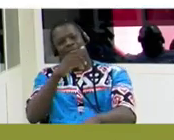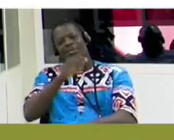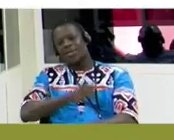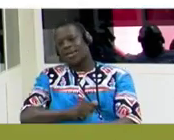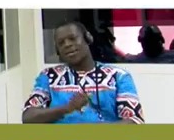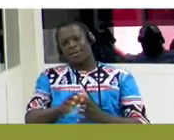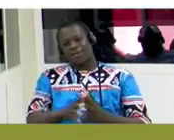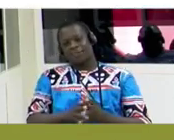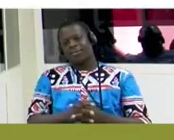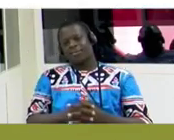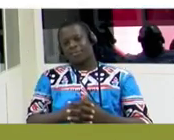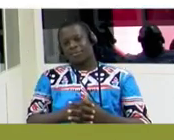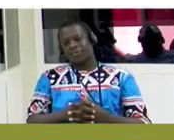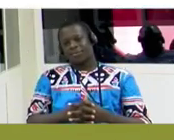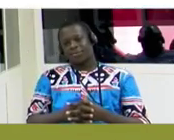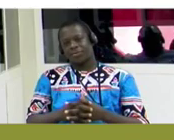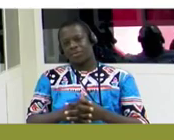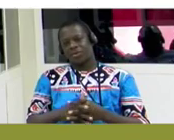Maybe.